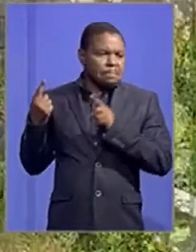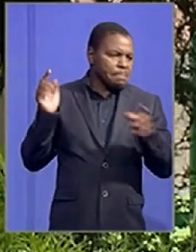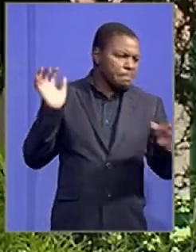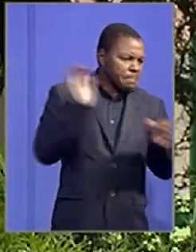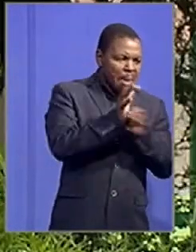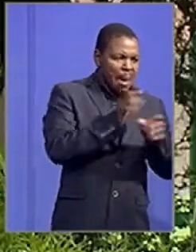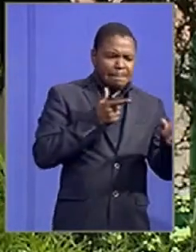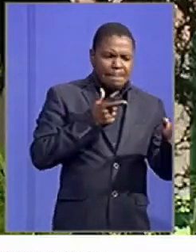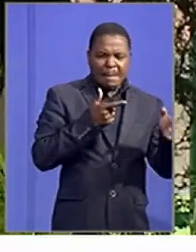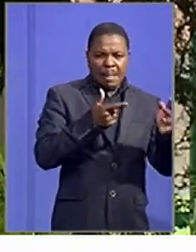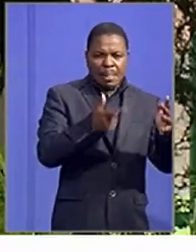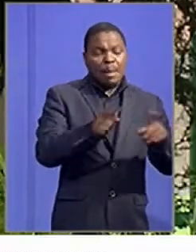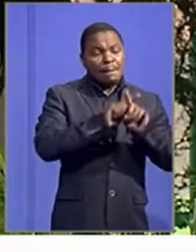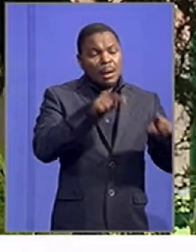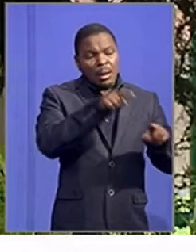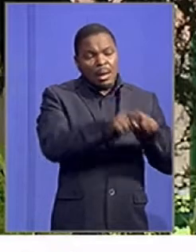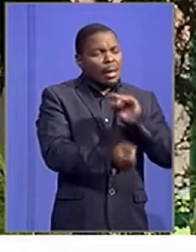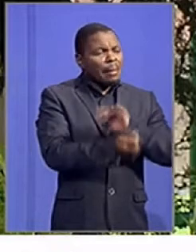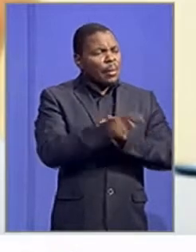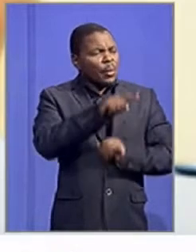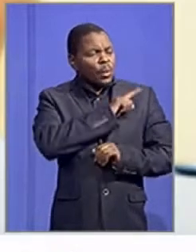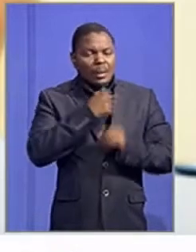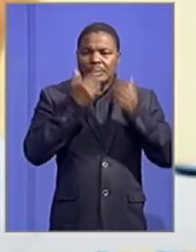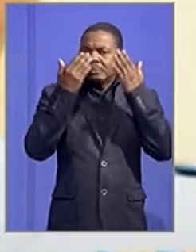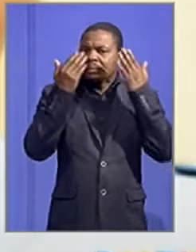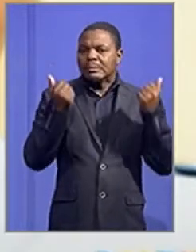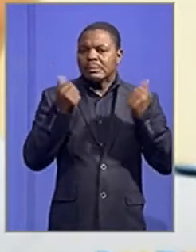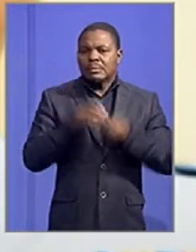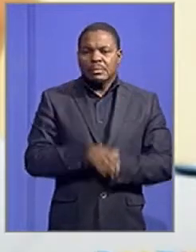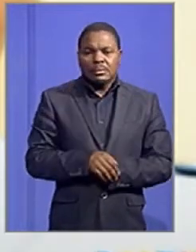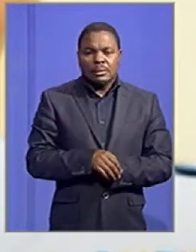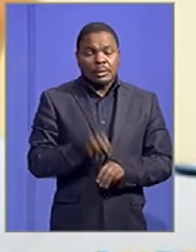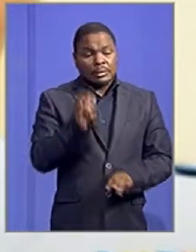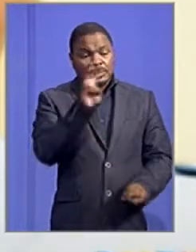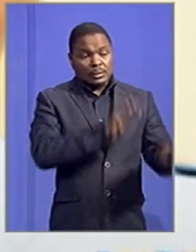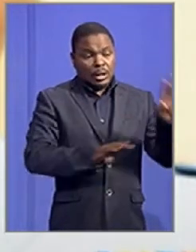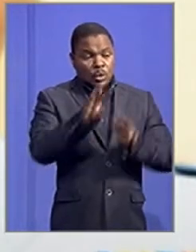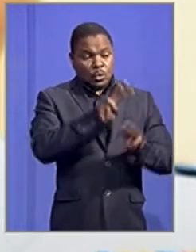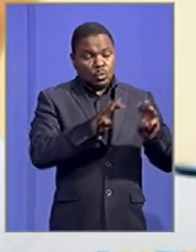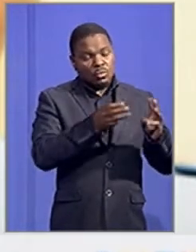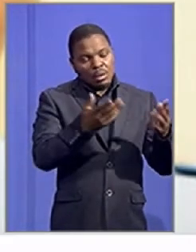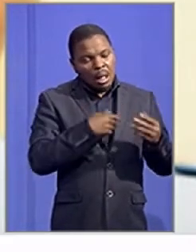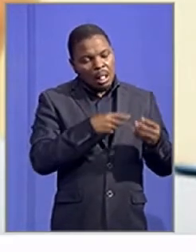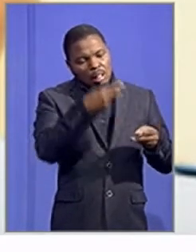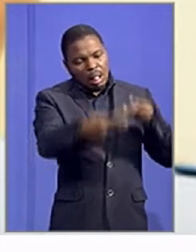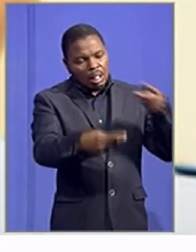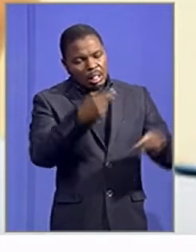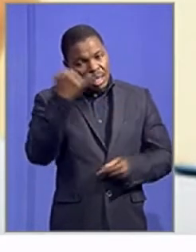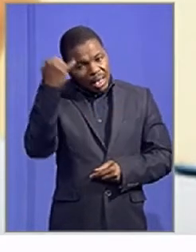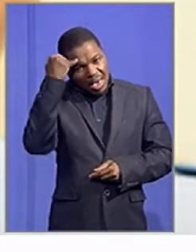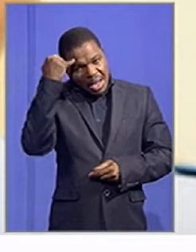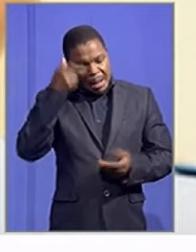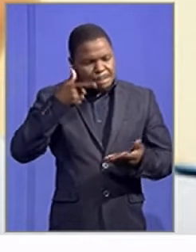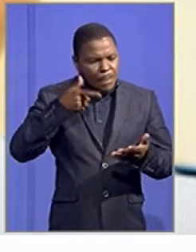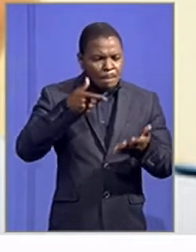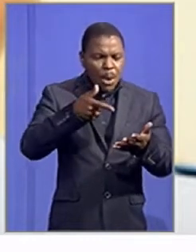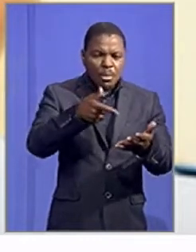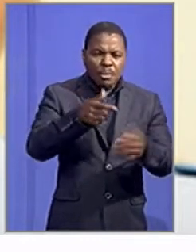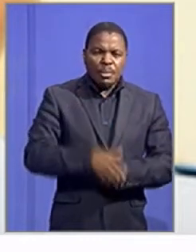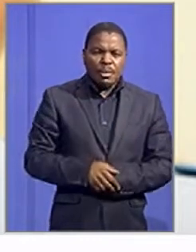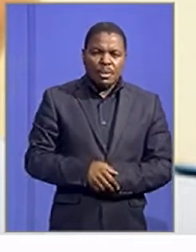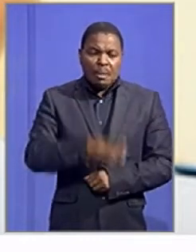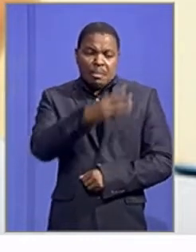ntse ho sohla ke sesosa sa tlhaselo ena. The security guards were all found with gunshot wounds to the head. The manager reported that 3